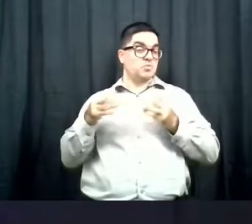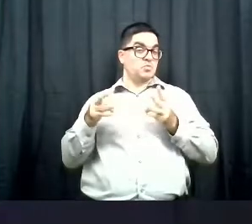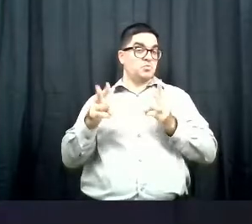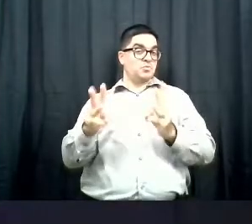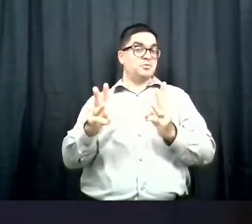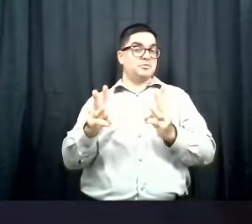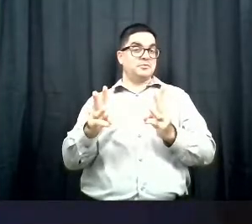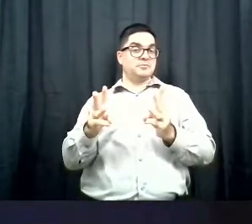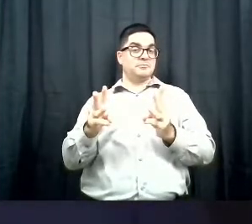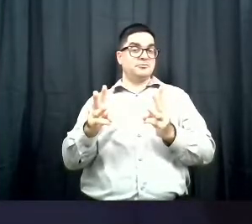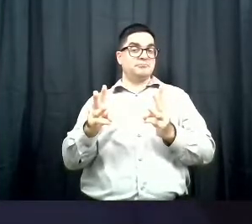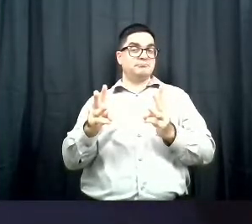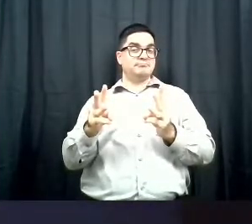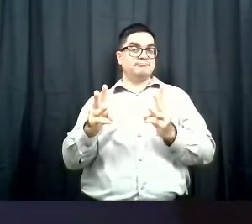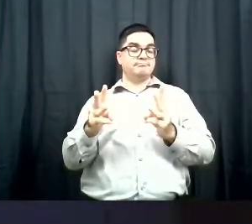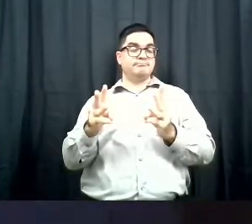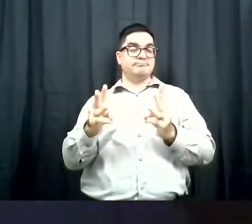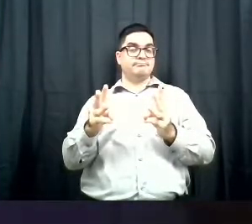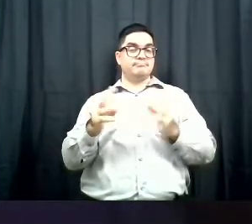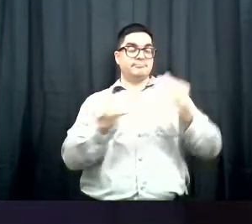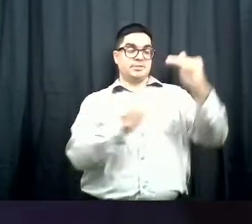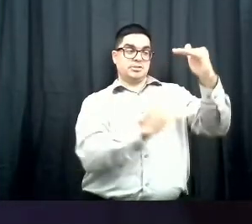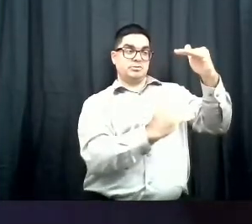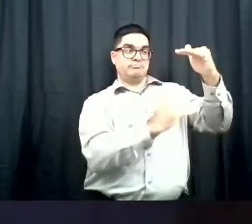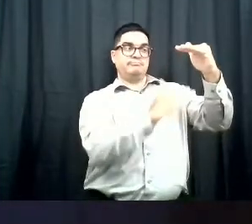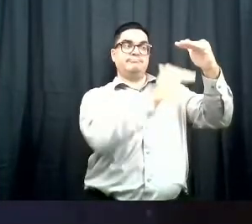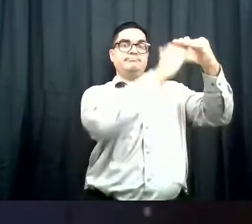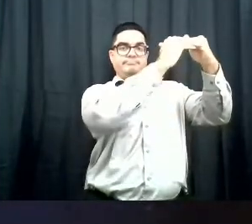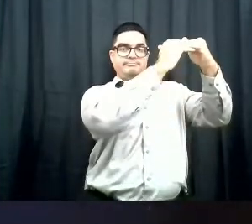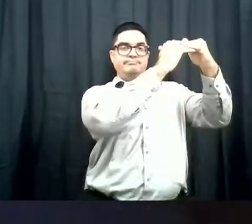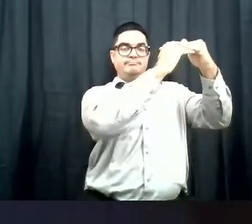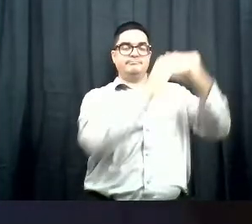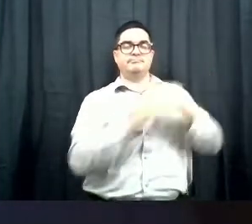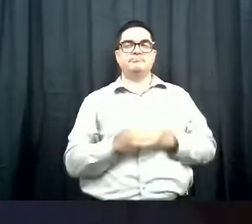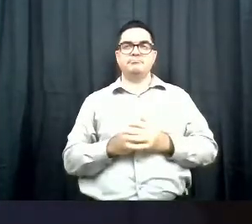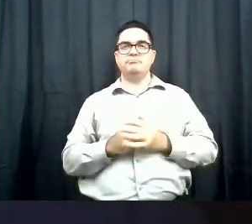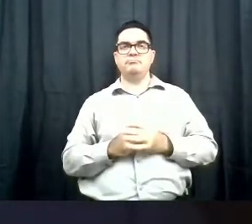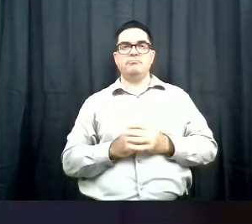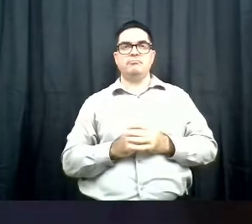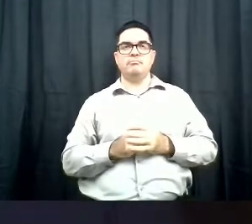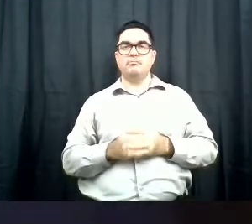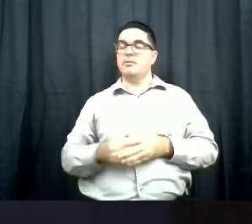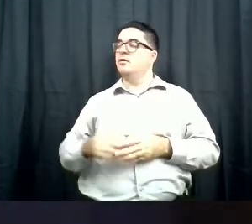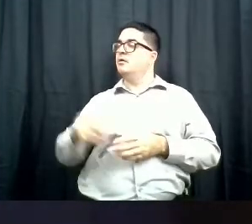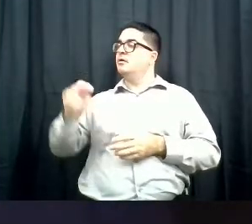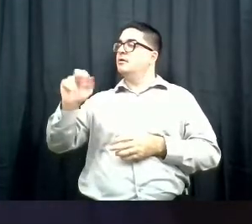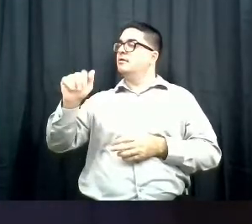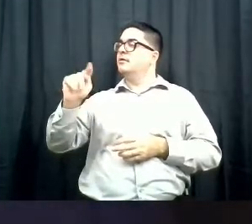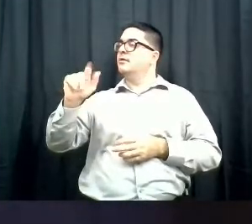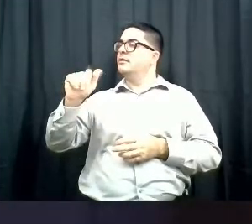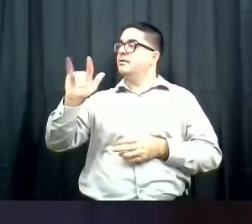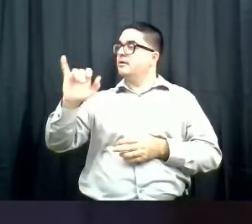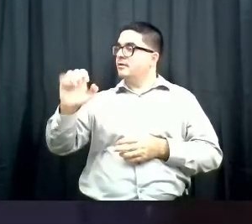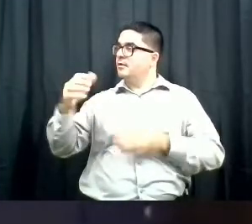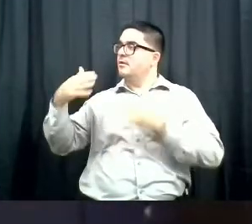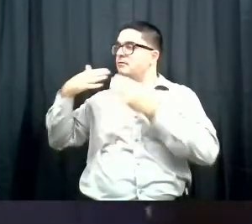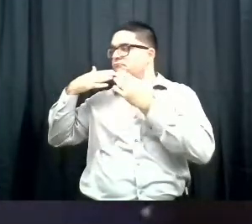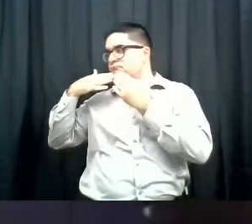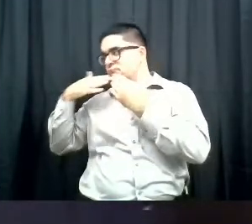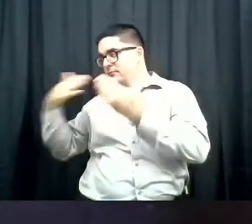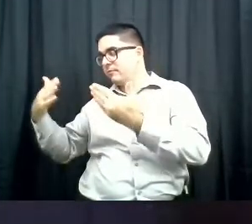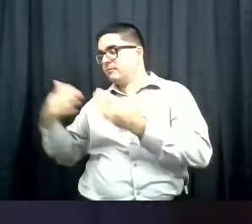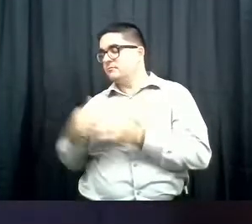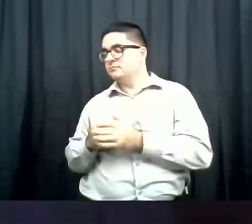bridge some of those gaps. With that, Natalie, thanks so much for this presentation, which is